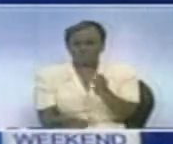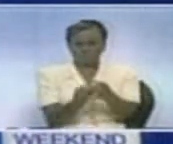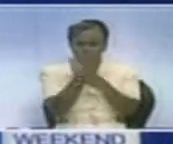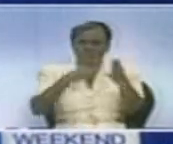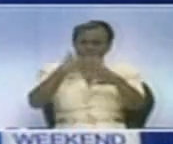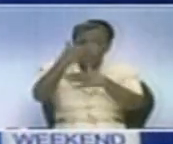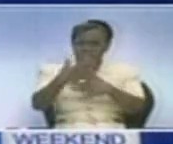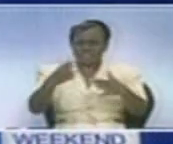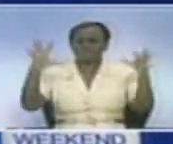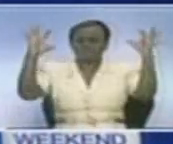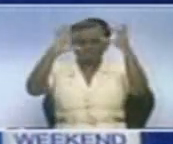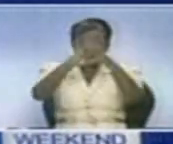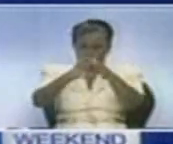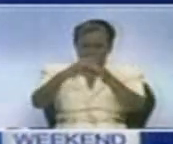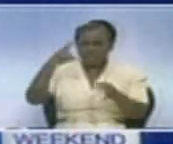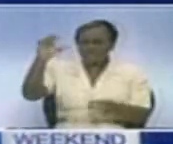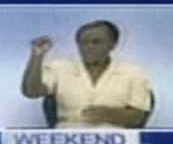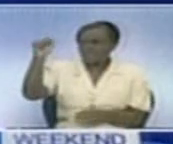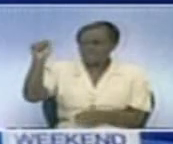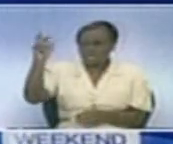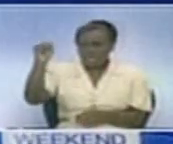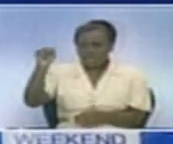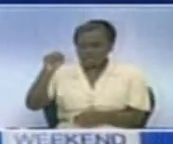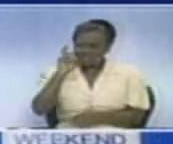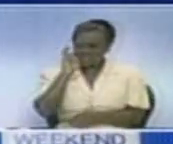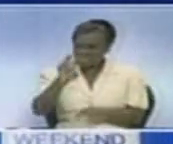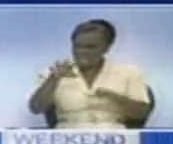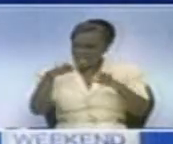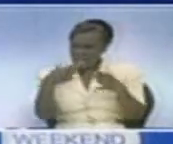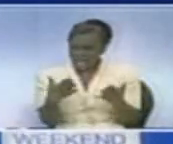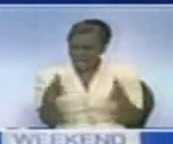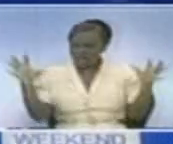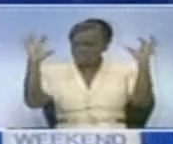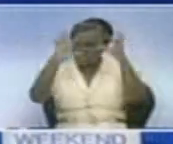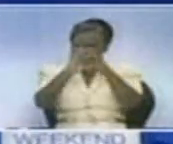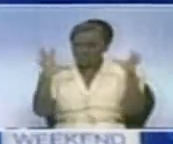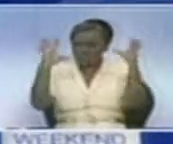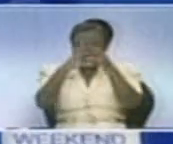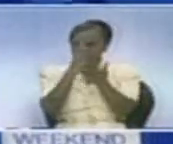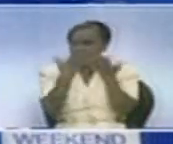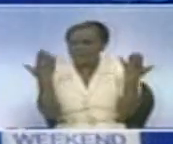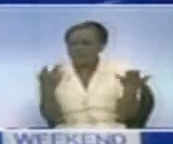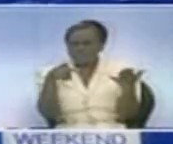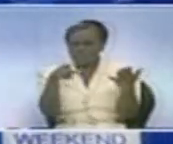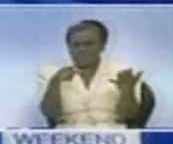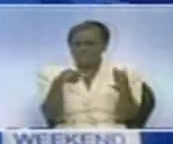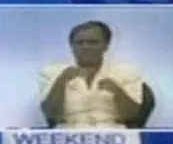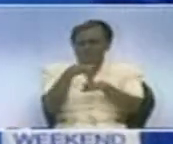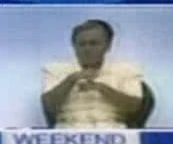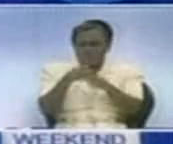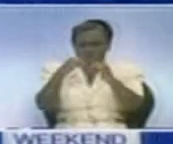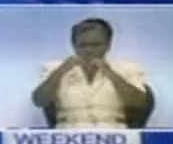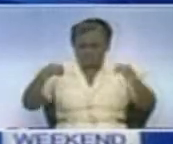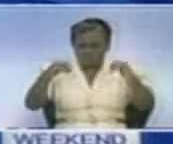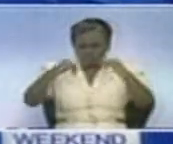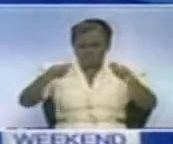next alliance. KTN's Sam Ogina now looks at how the fickle alliances somehow tend to drag Kenya's ethnic groups